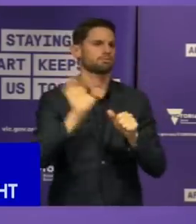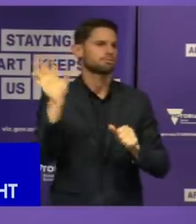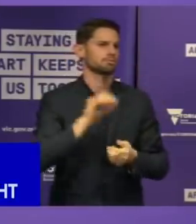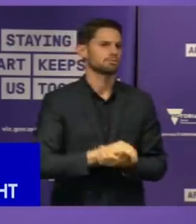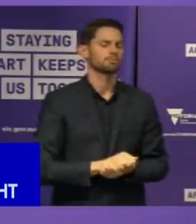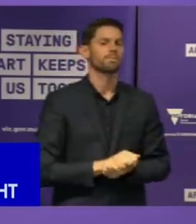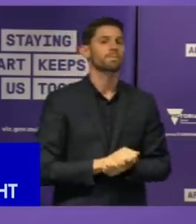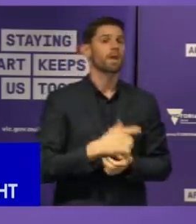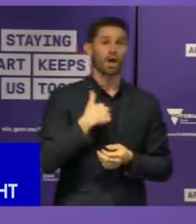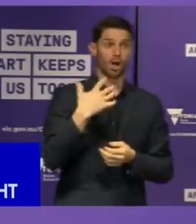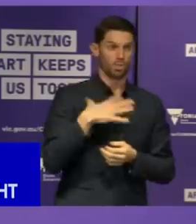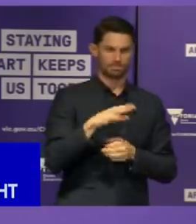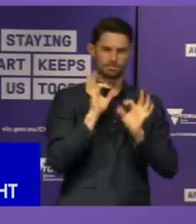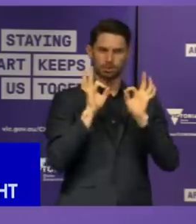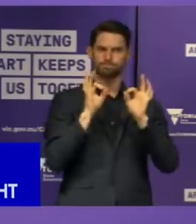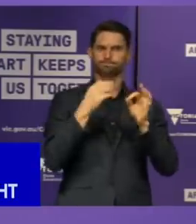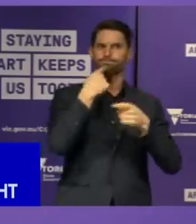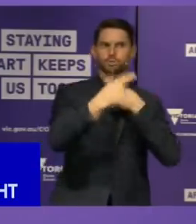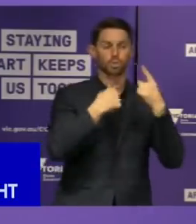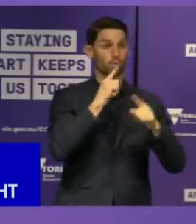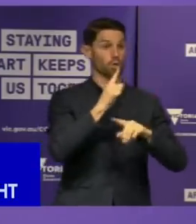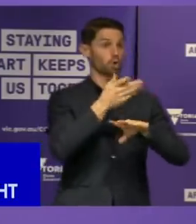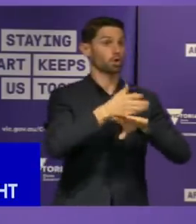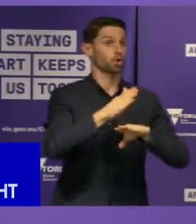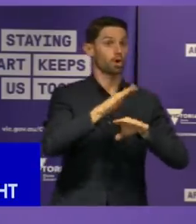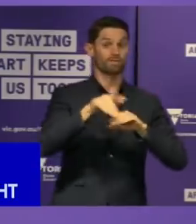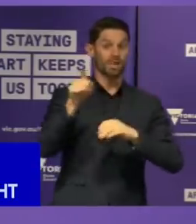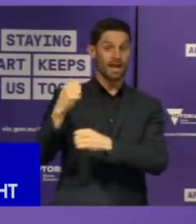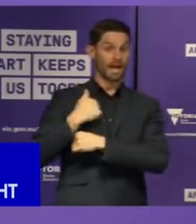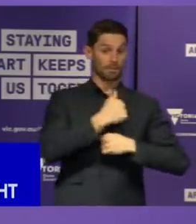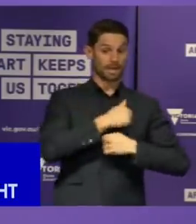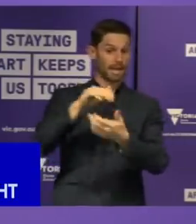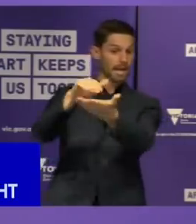personnel in an innovative and a unique way.